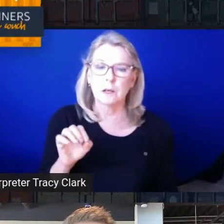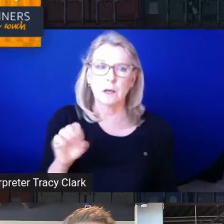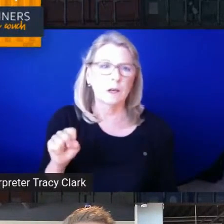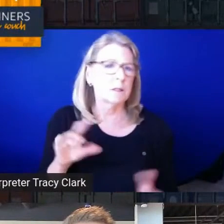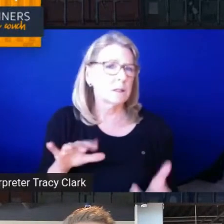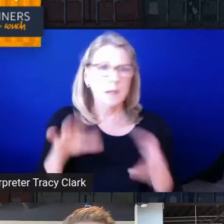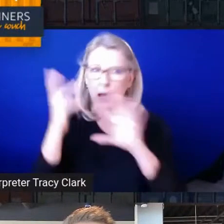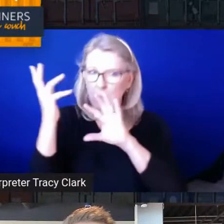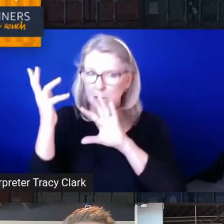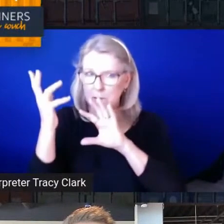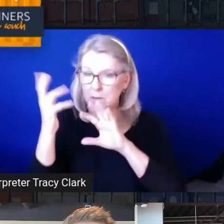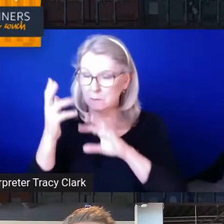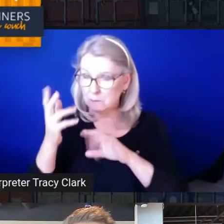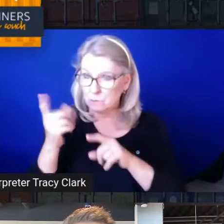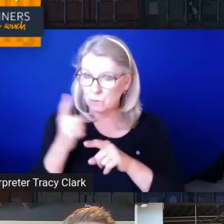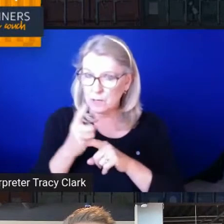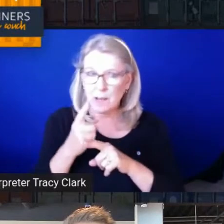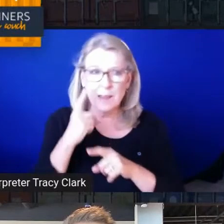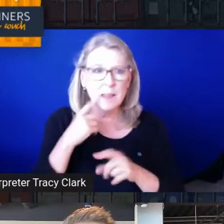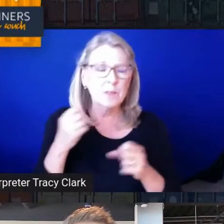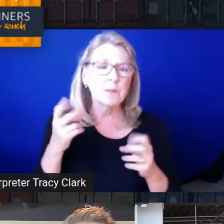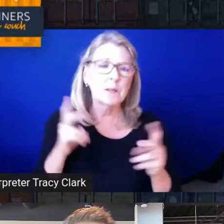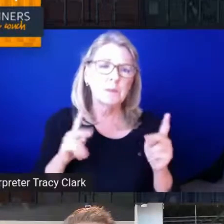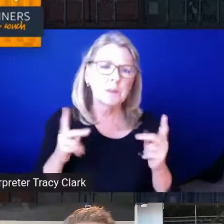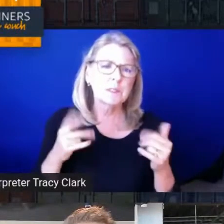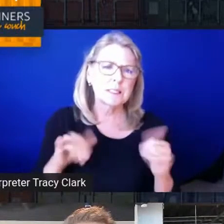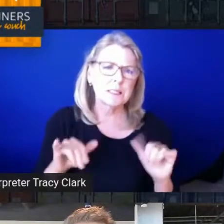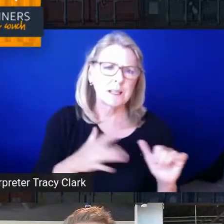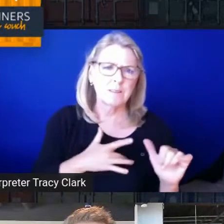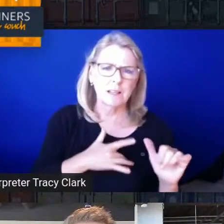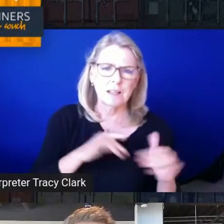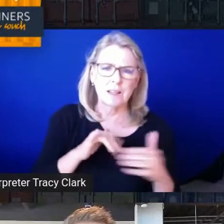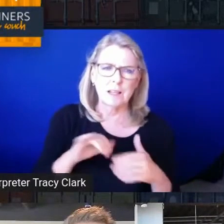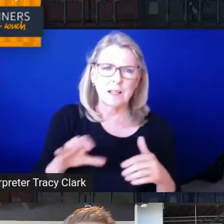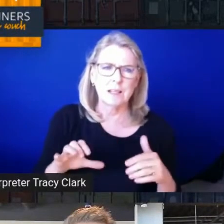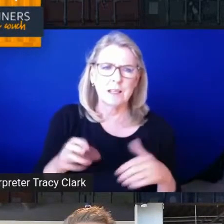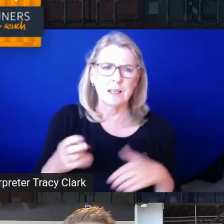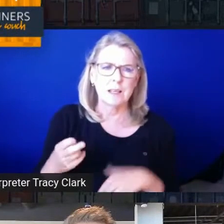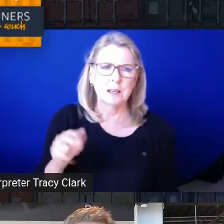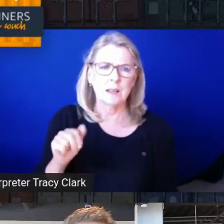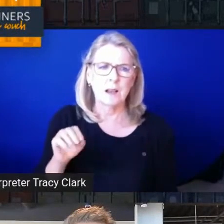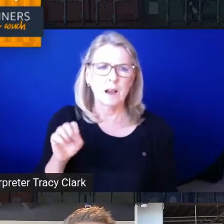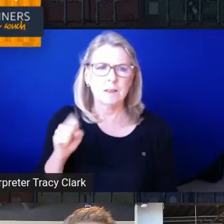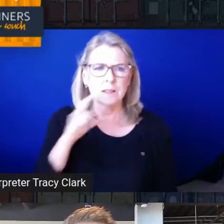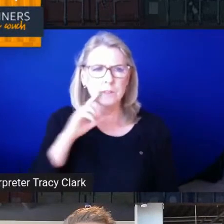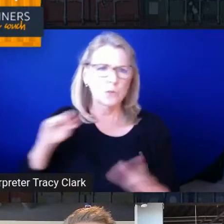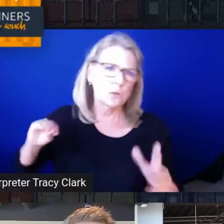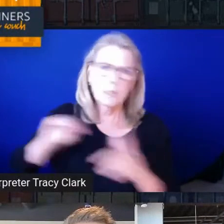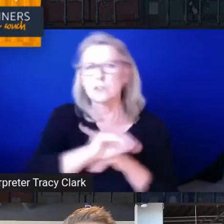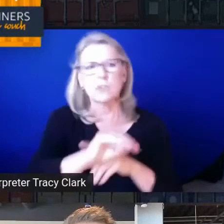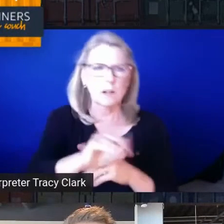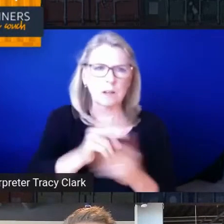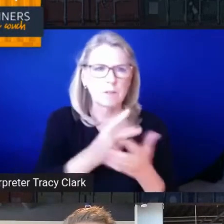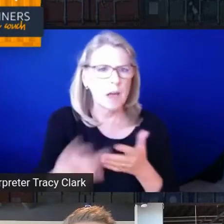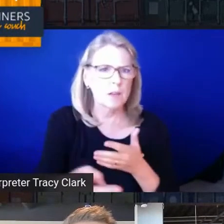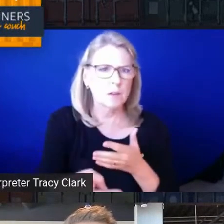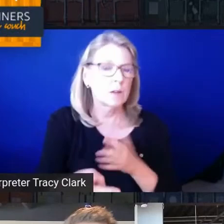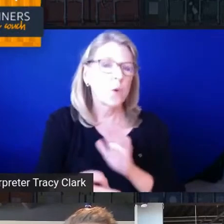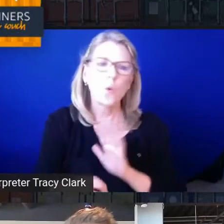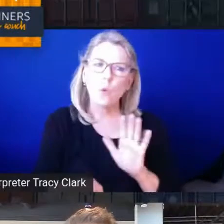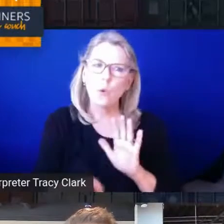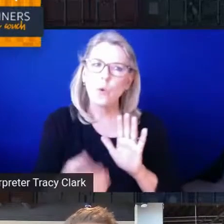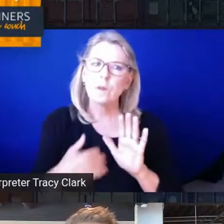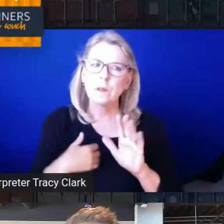still get the sense that chaos is just inject, you know, failure, right? But there is a whole scientific process to it. There is